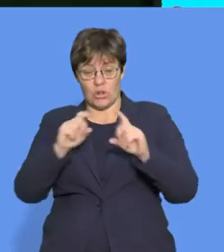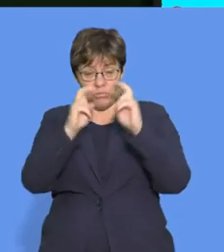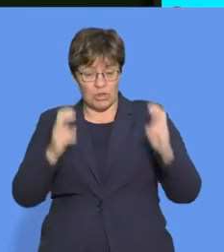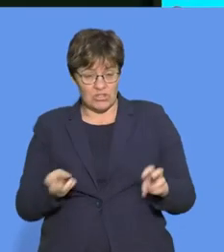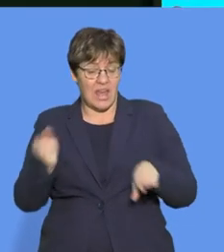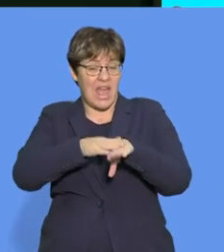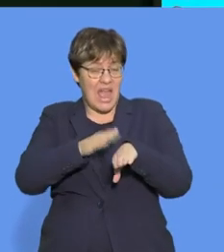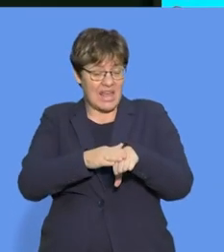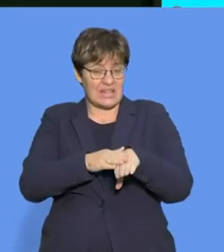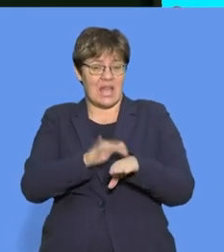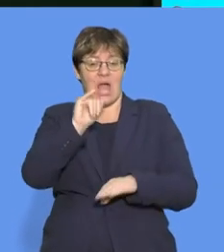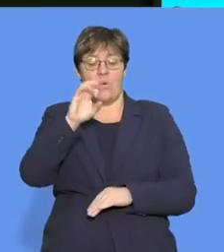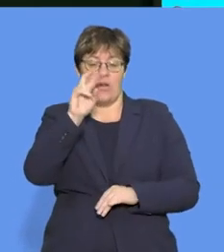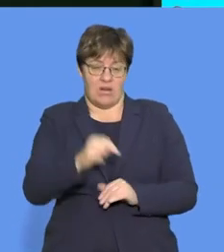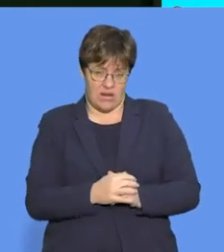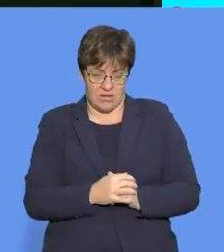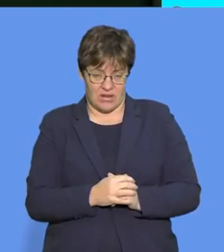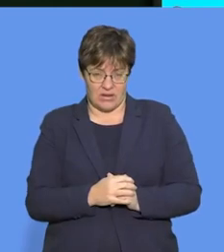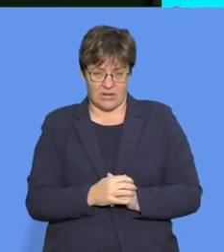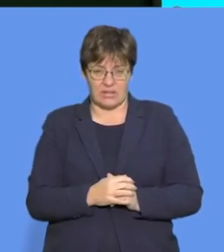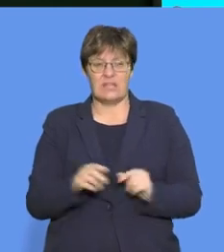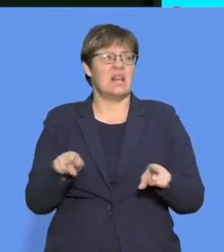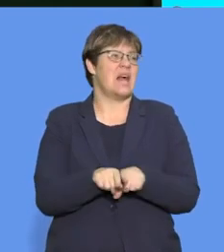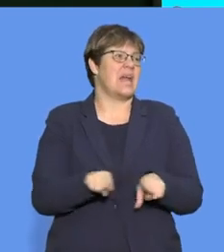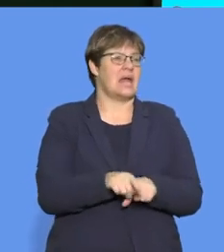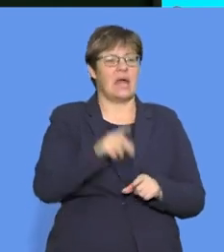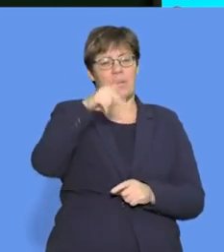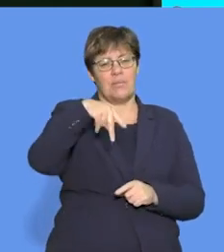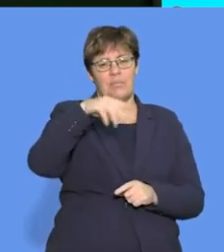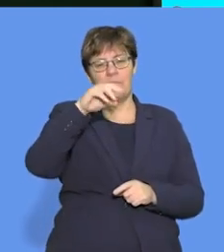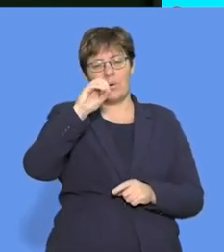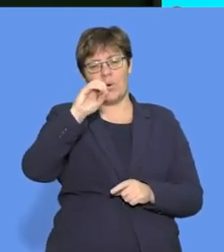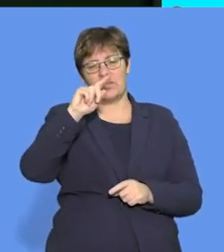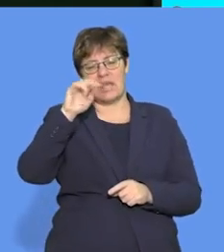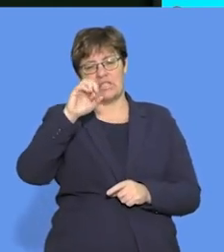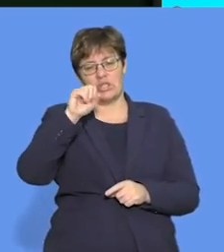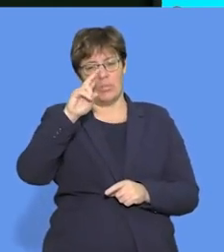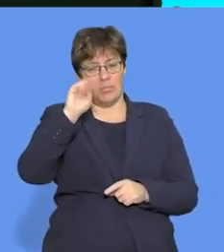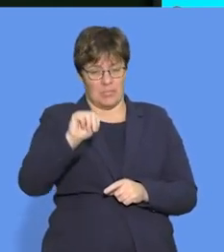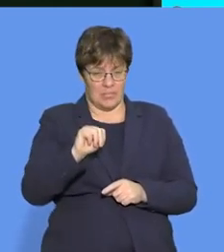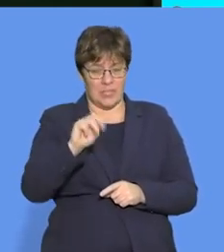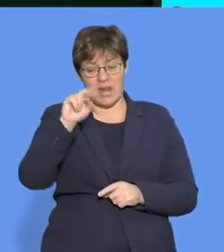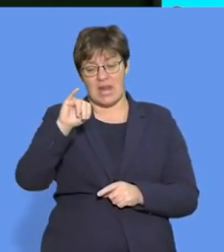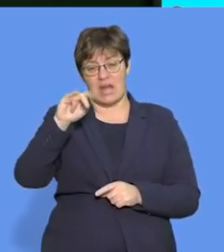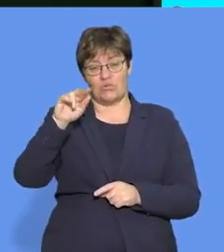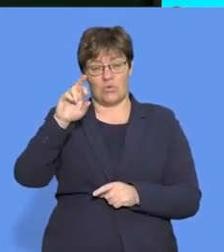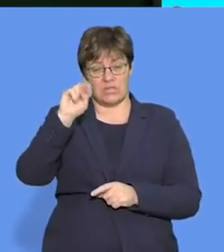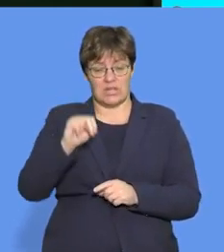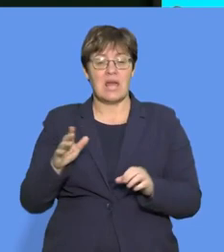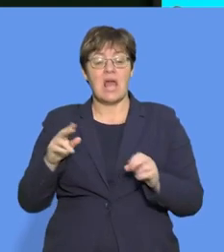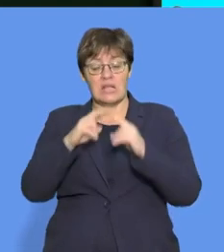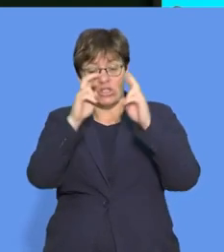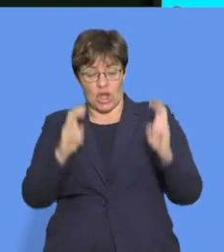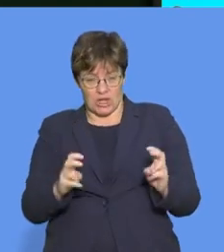ions. It's a very soluble solution, something like potassium nitrate, and it completes the circuit.